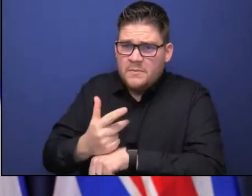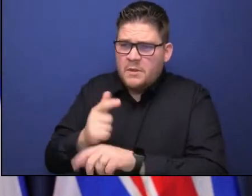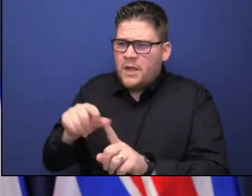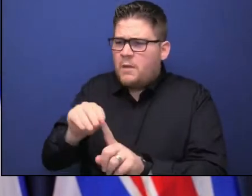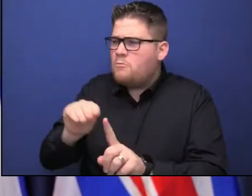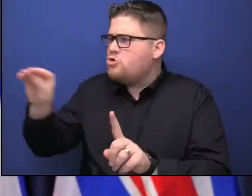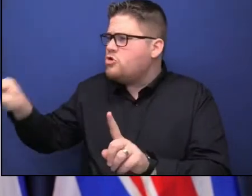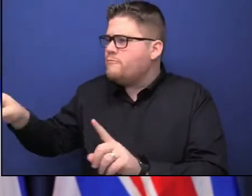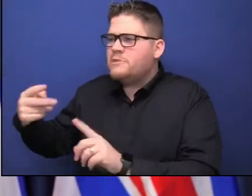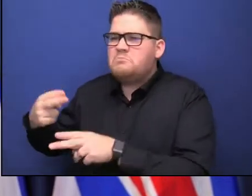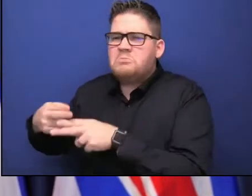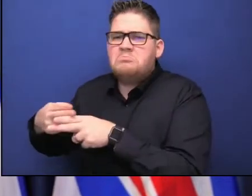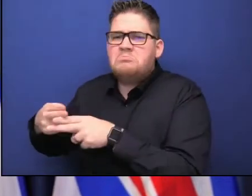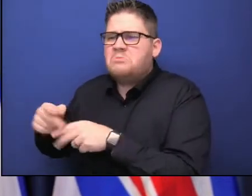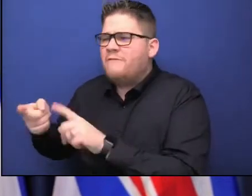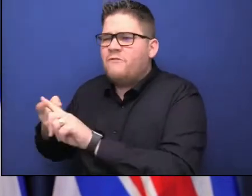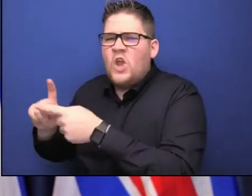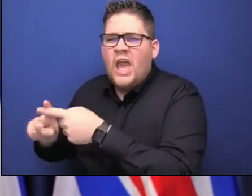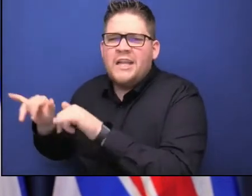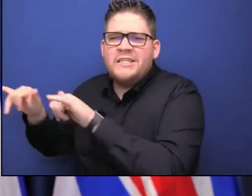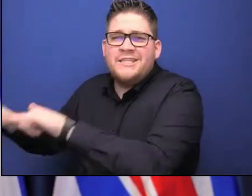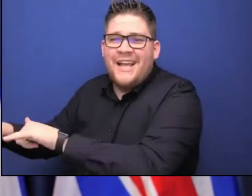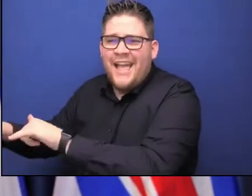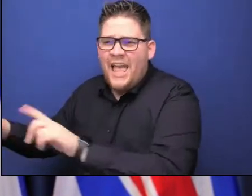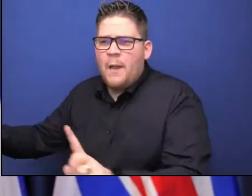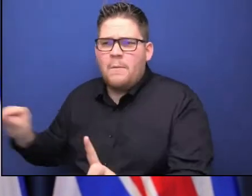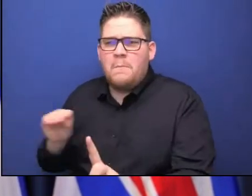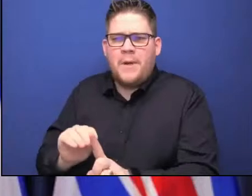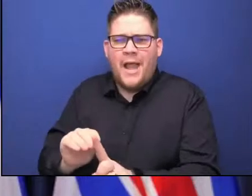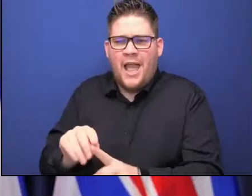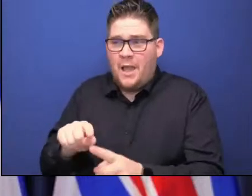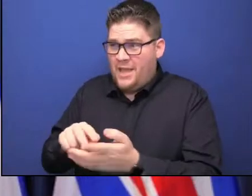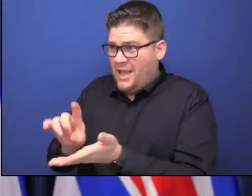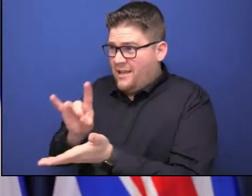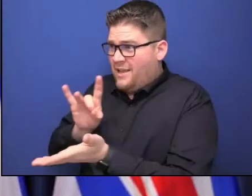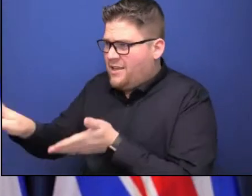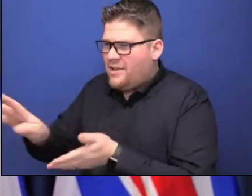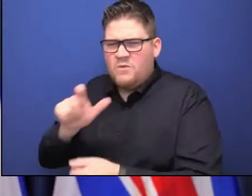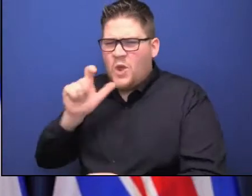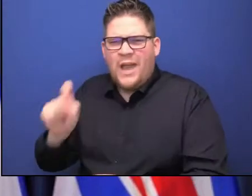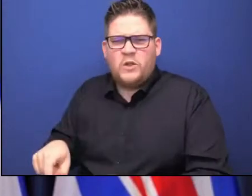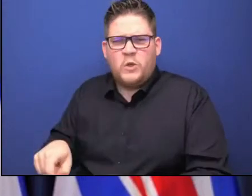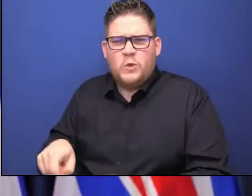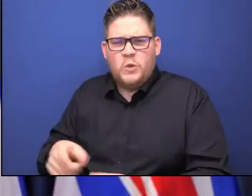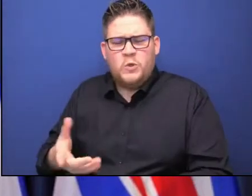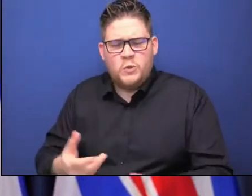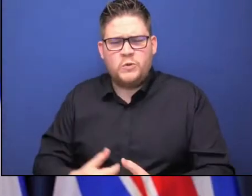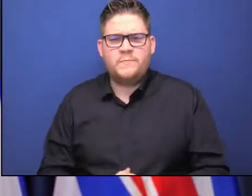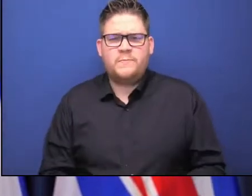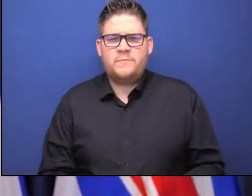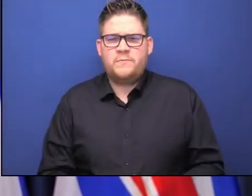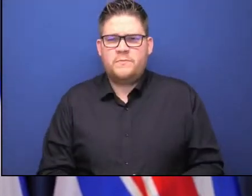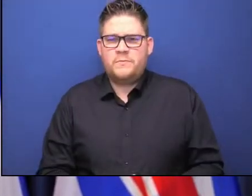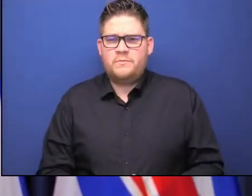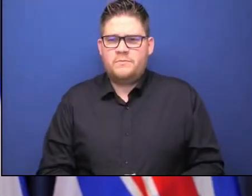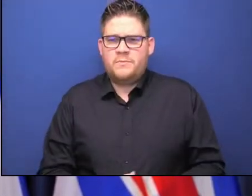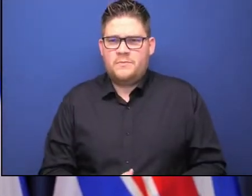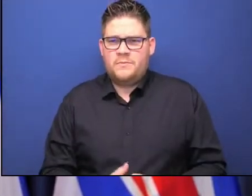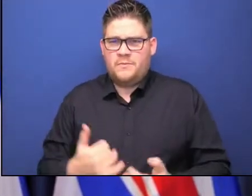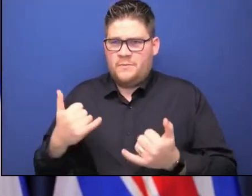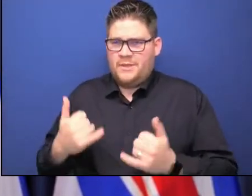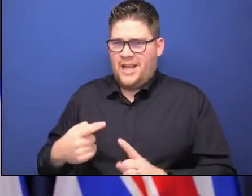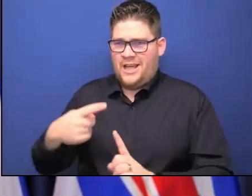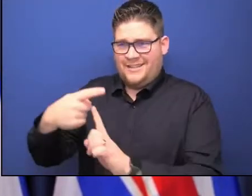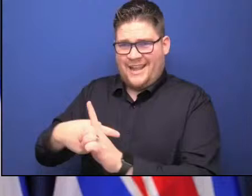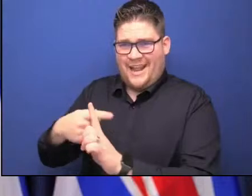done, because right now you're asking a tenant to try and become an expert in renovations, to